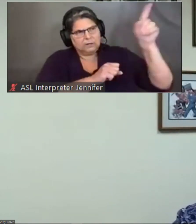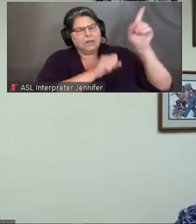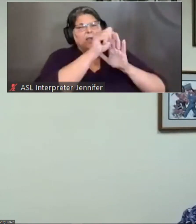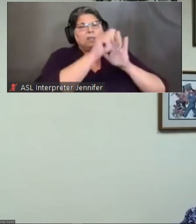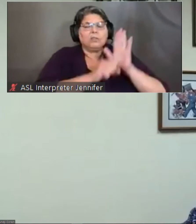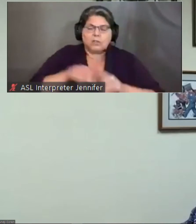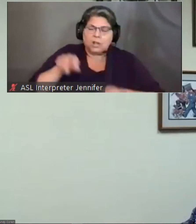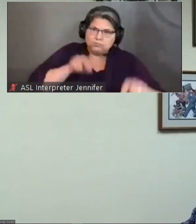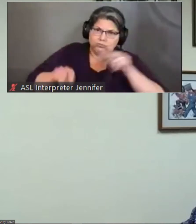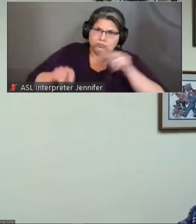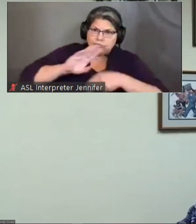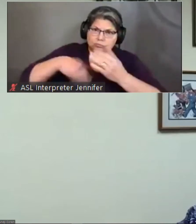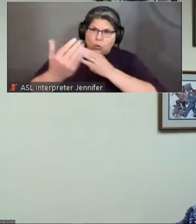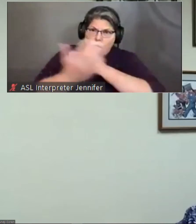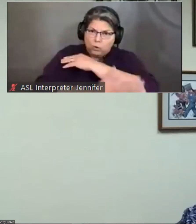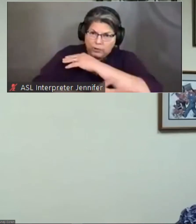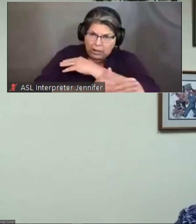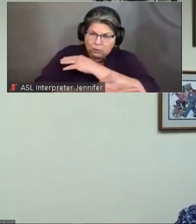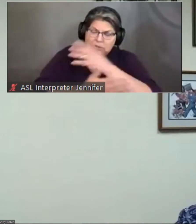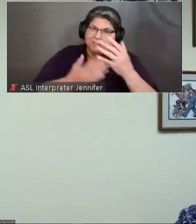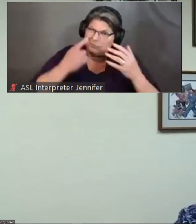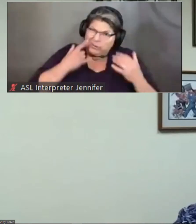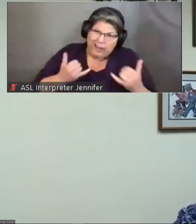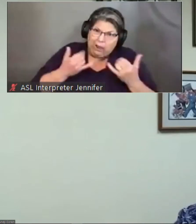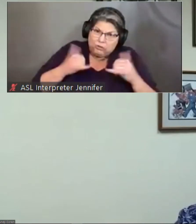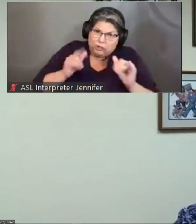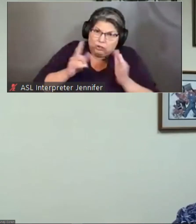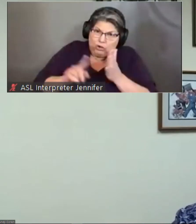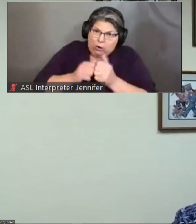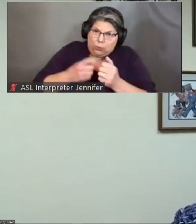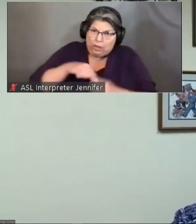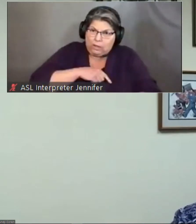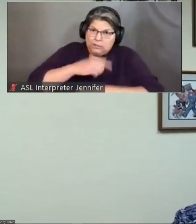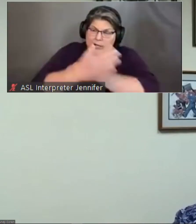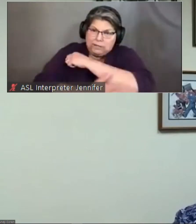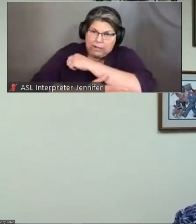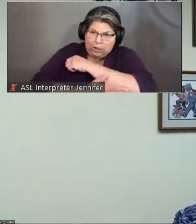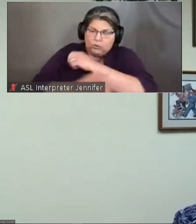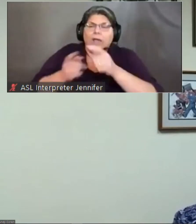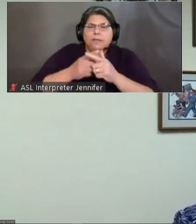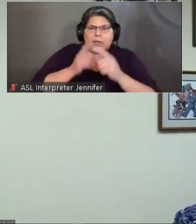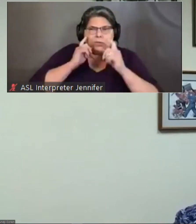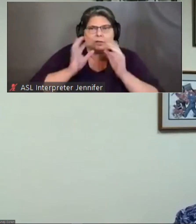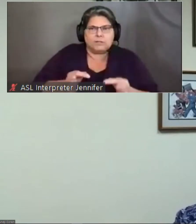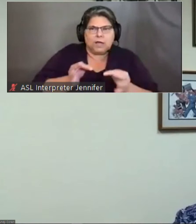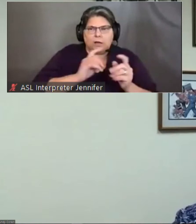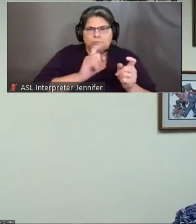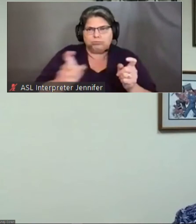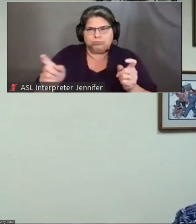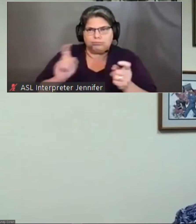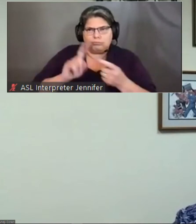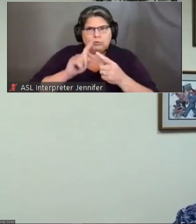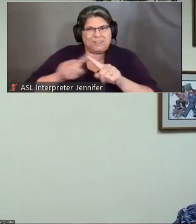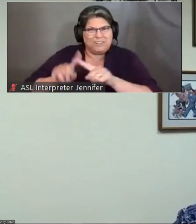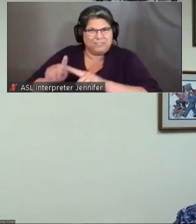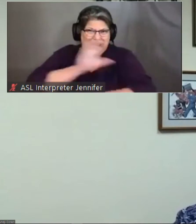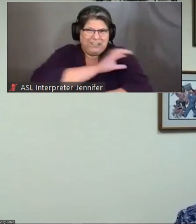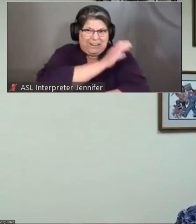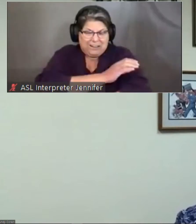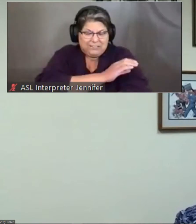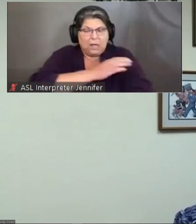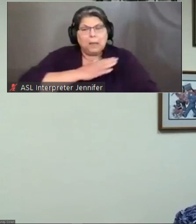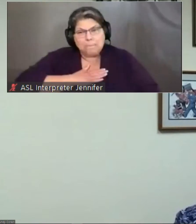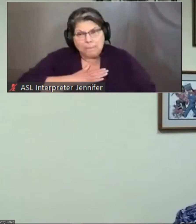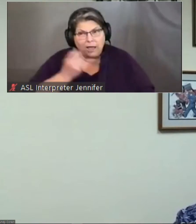at this point, they're still checking with us, and then they'll be pushing it to the clinics. My understanding is that the Blue Shield